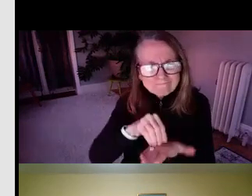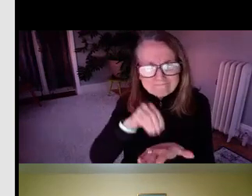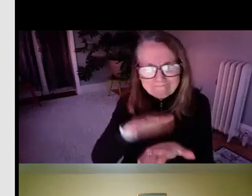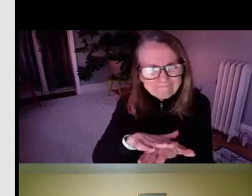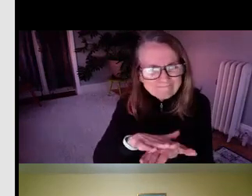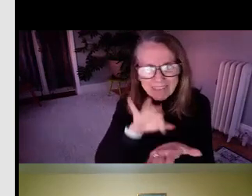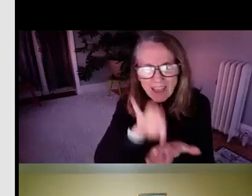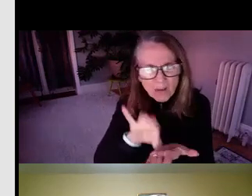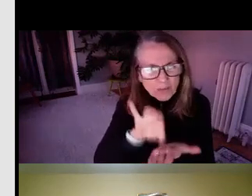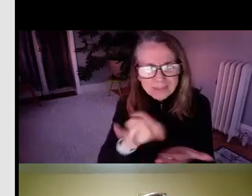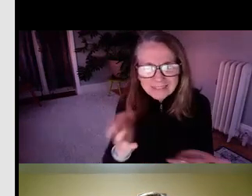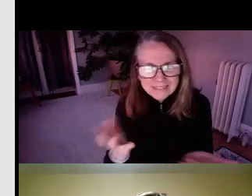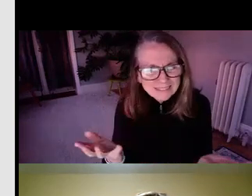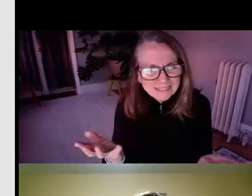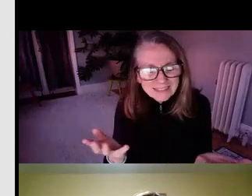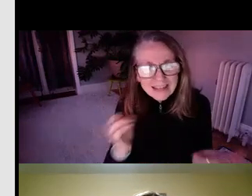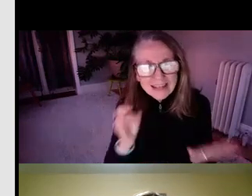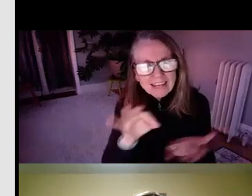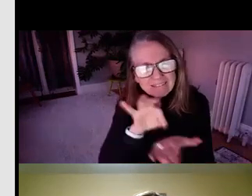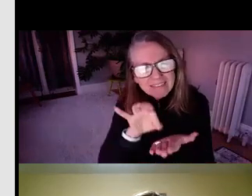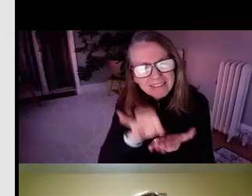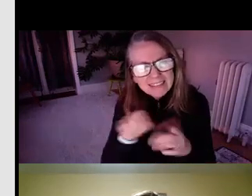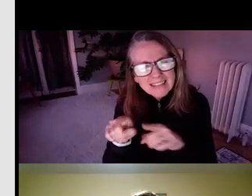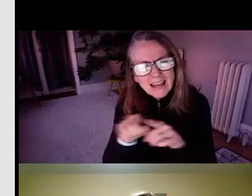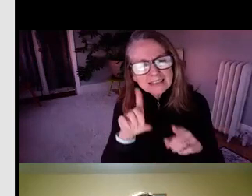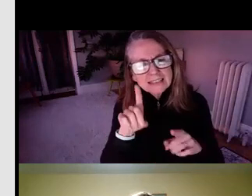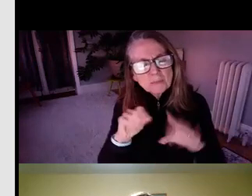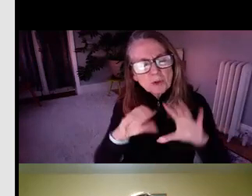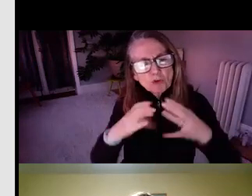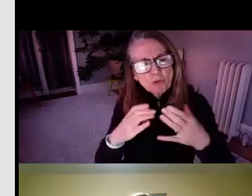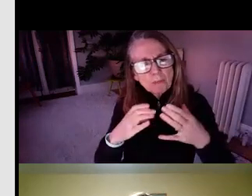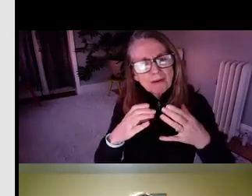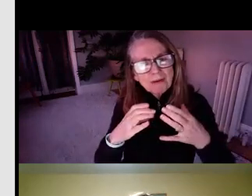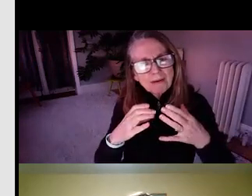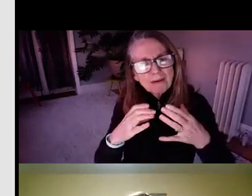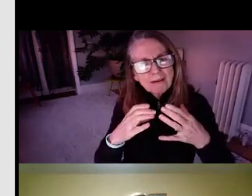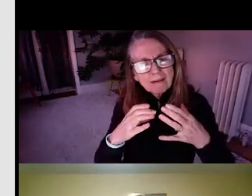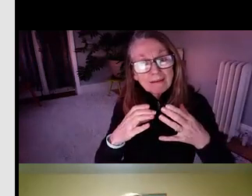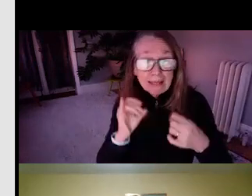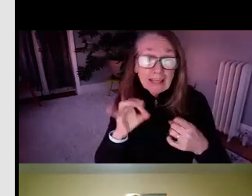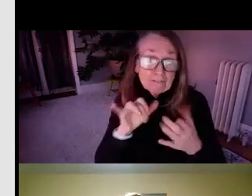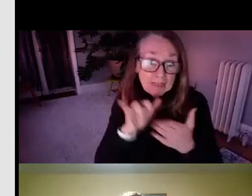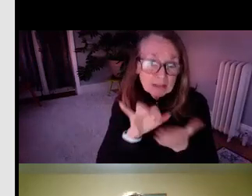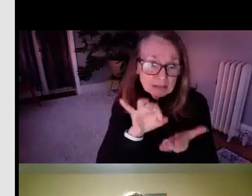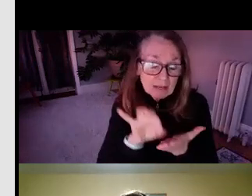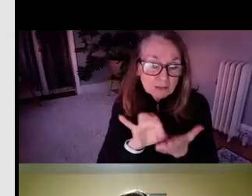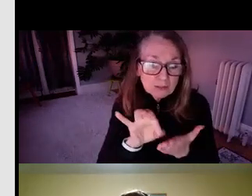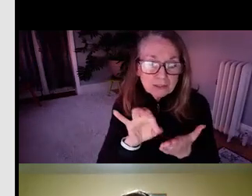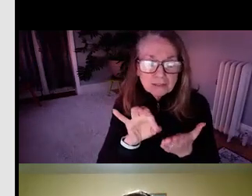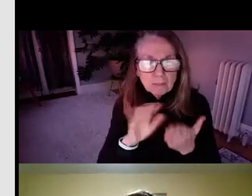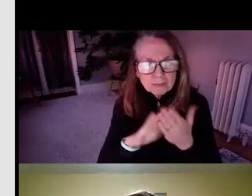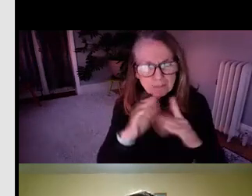If data is captured, it's usually as a disability group as a whole, if that's even captured. And so that more granular